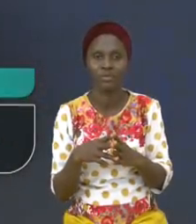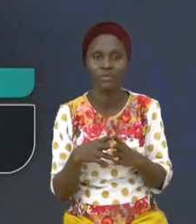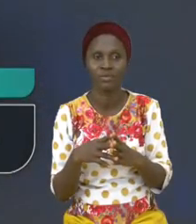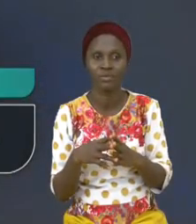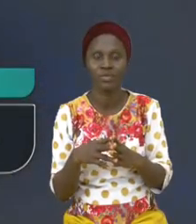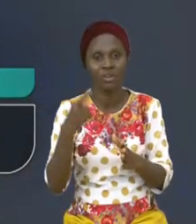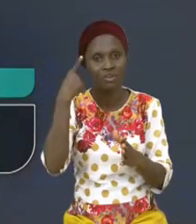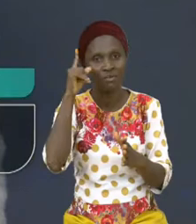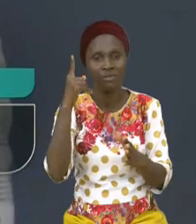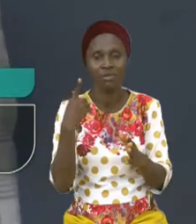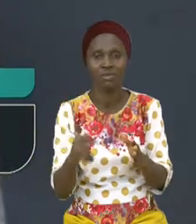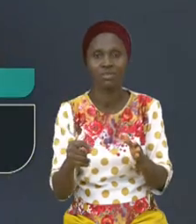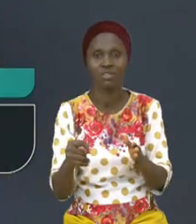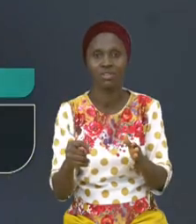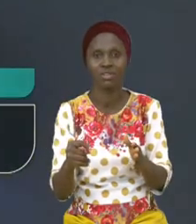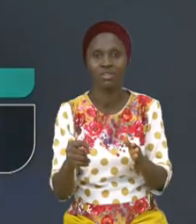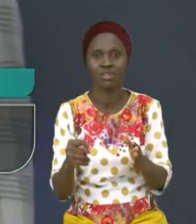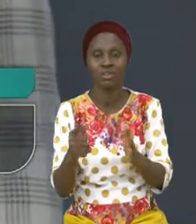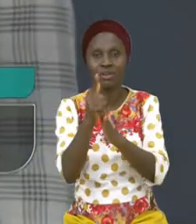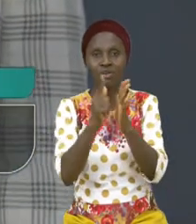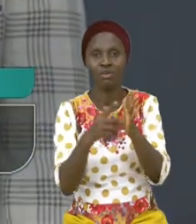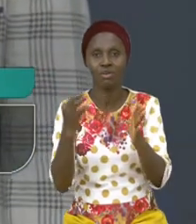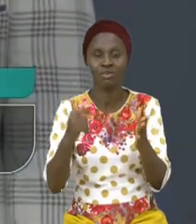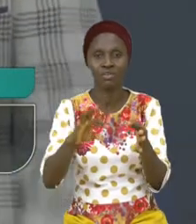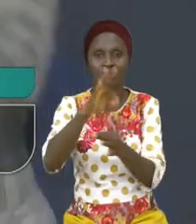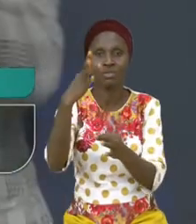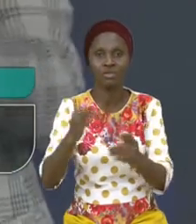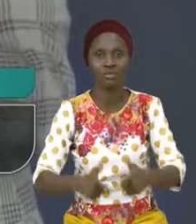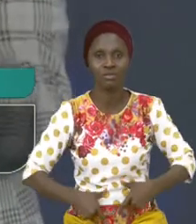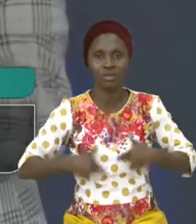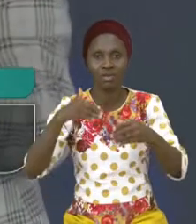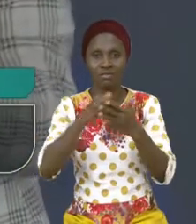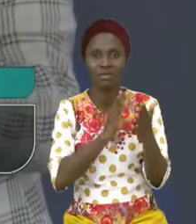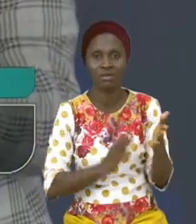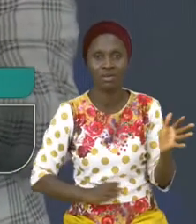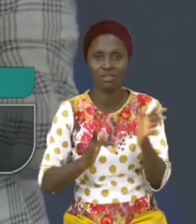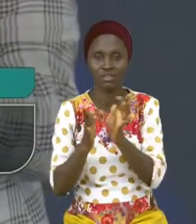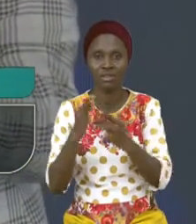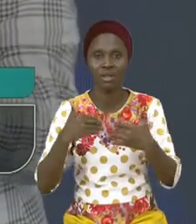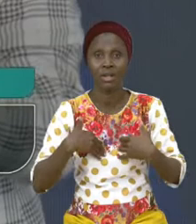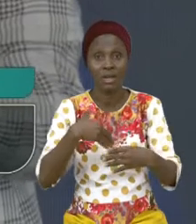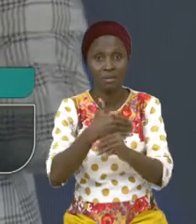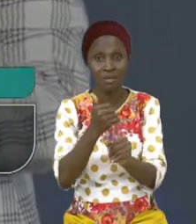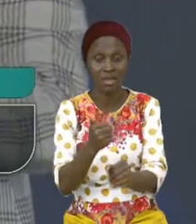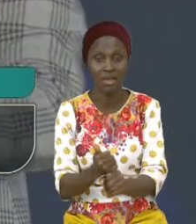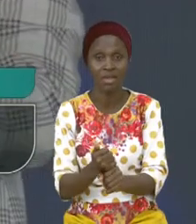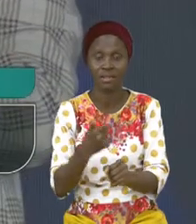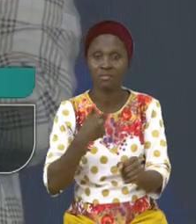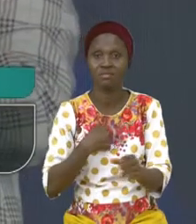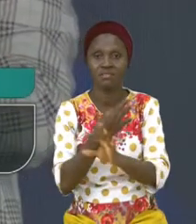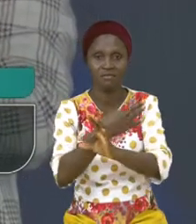lord of the spirit of life in christ jesus has made me